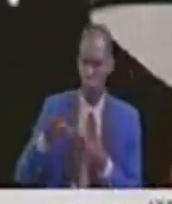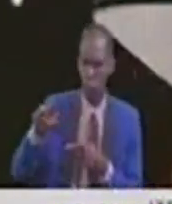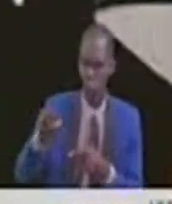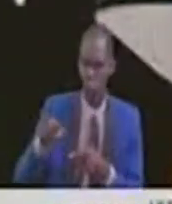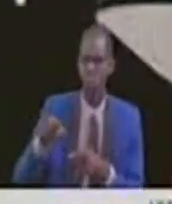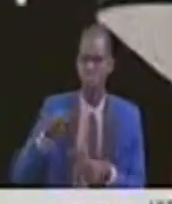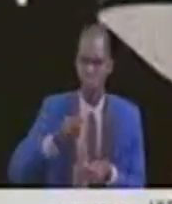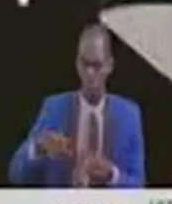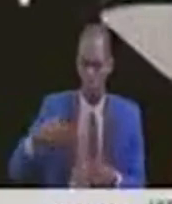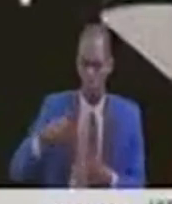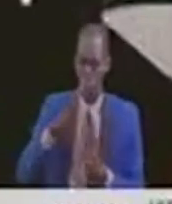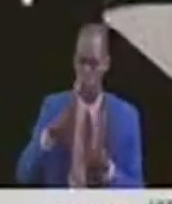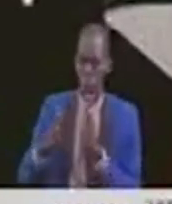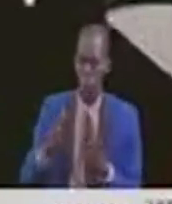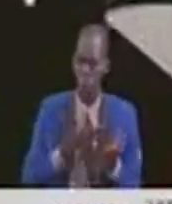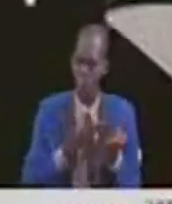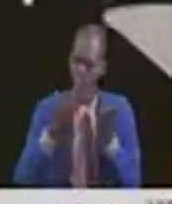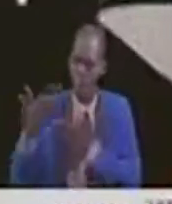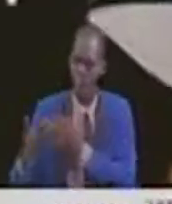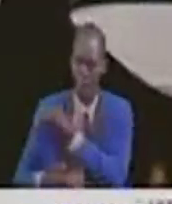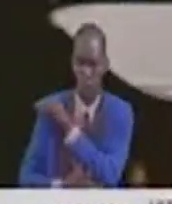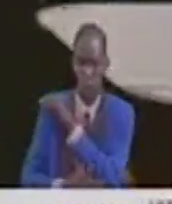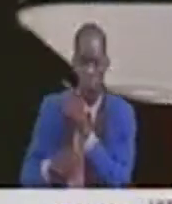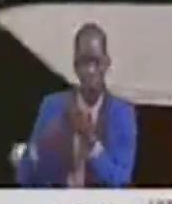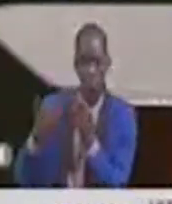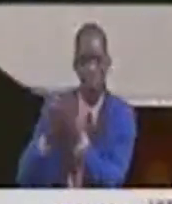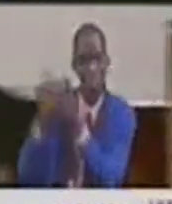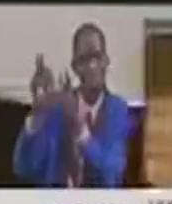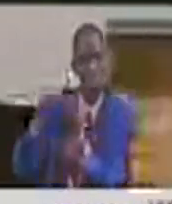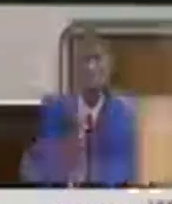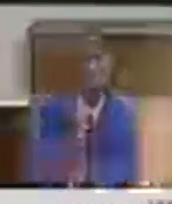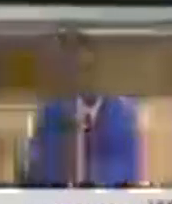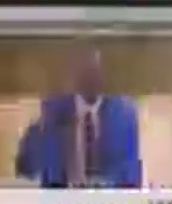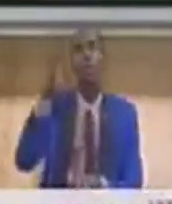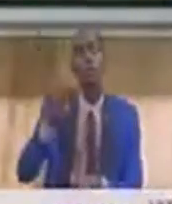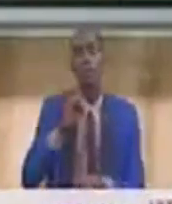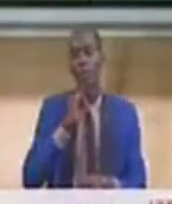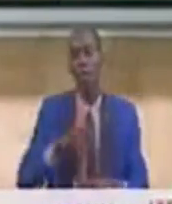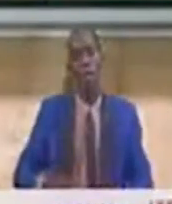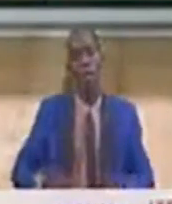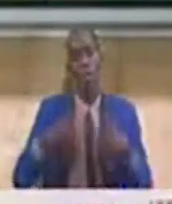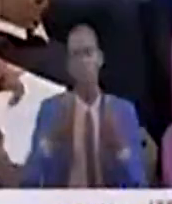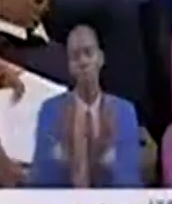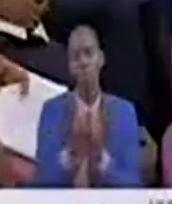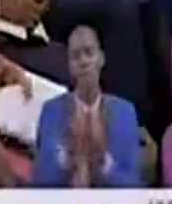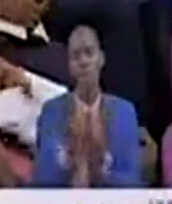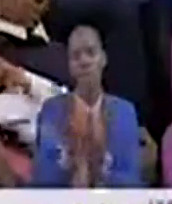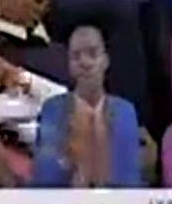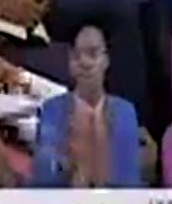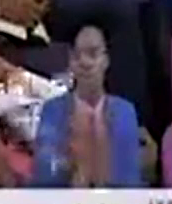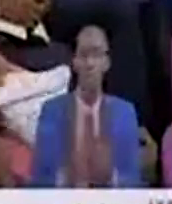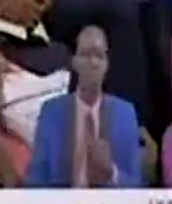is angry with the wicked every day. It tells us in